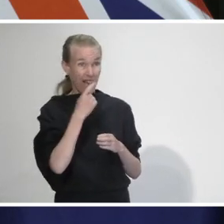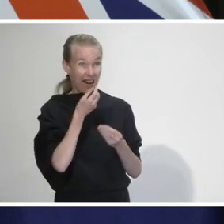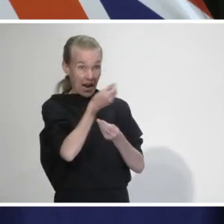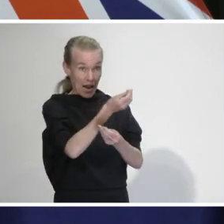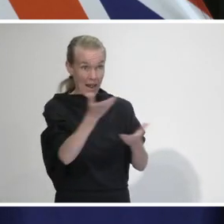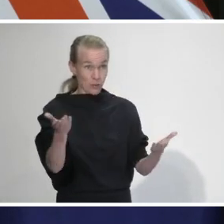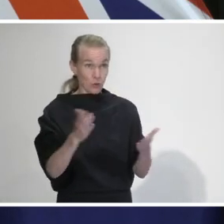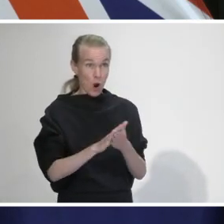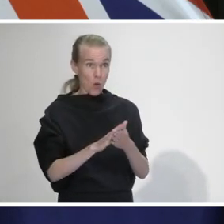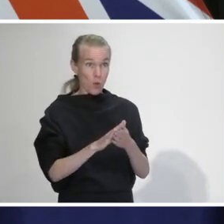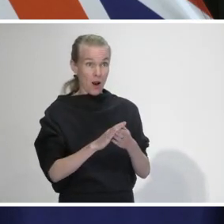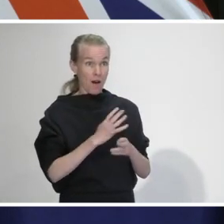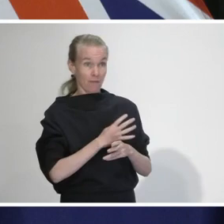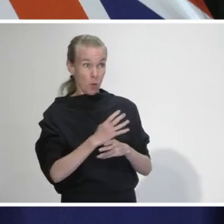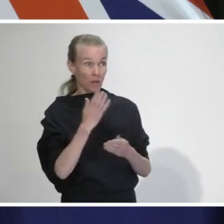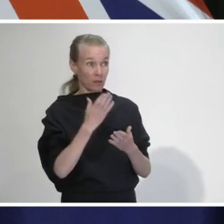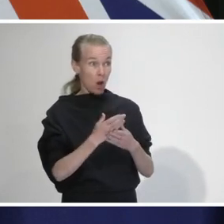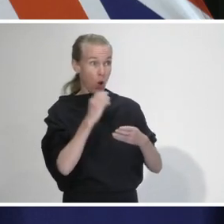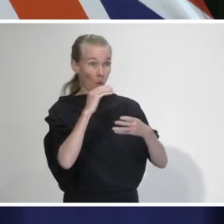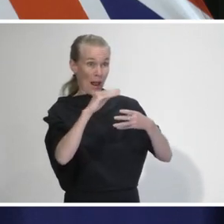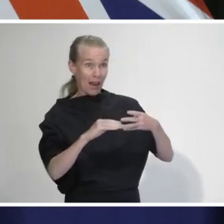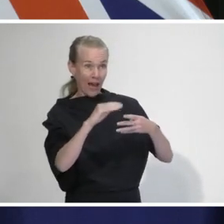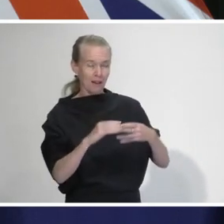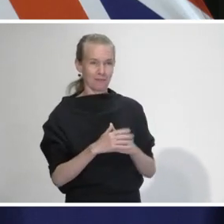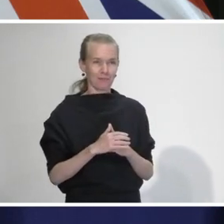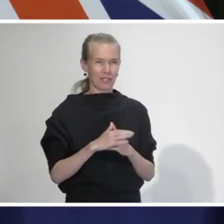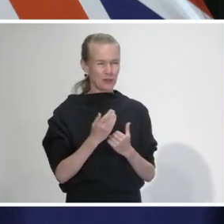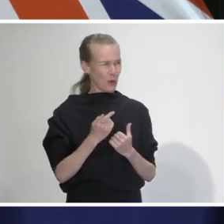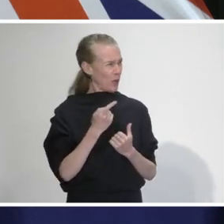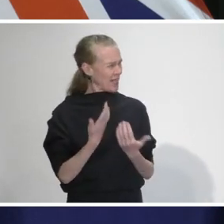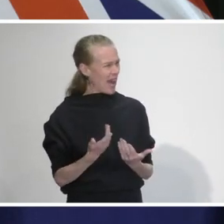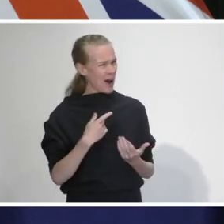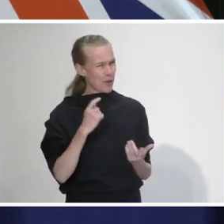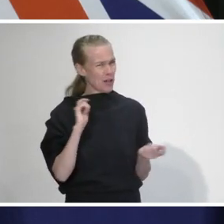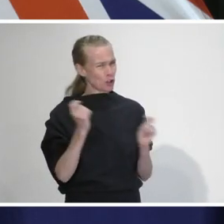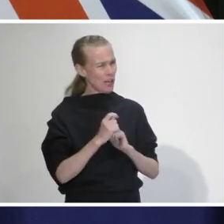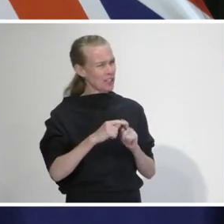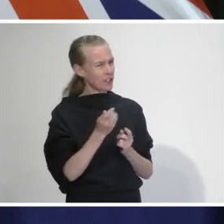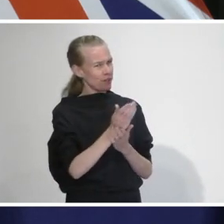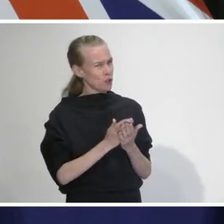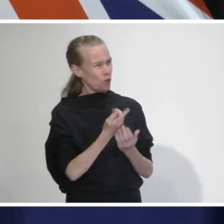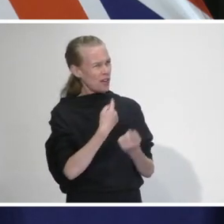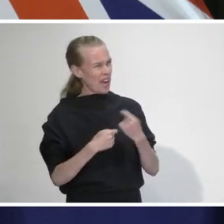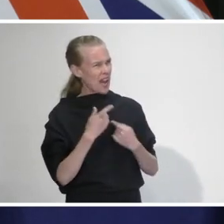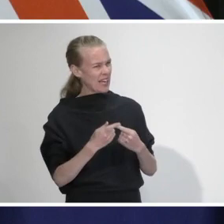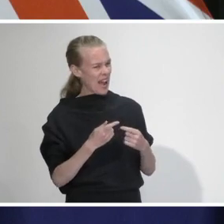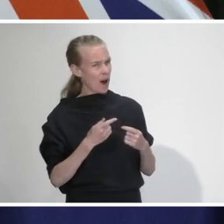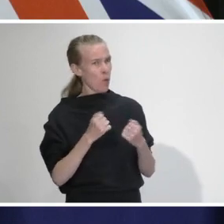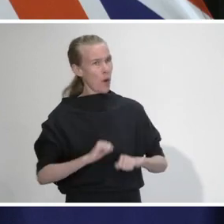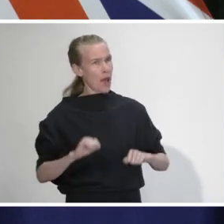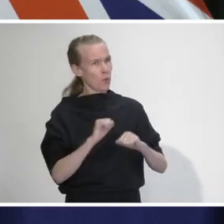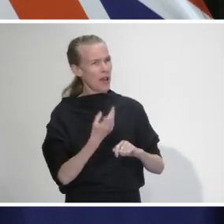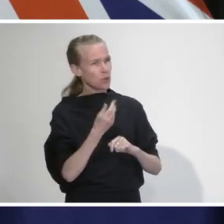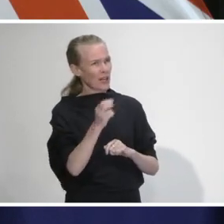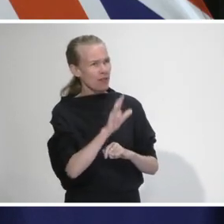businesses. So 2 days out from the lockdown lifting, is that enough time? And then what sense can you give us of what Level 3 looks like? What kinds of businesses will be able to